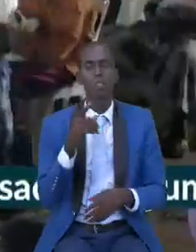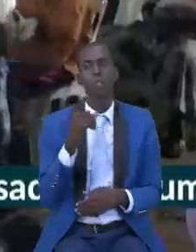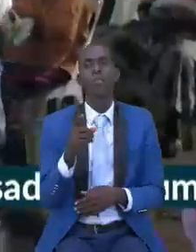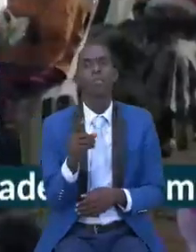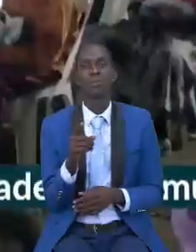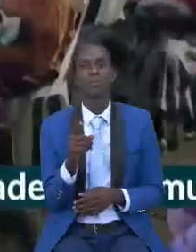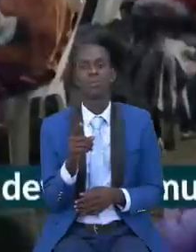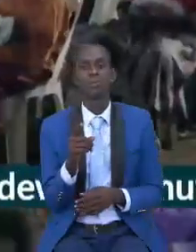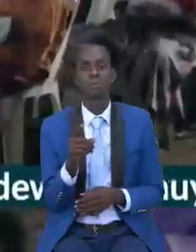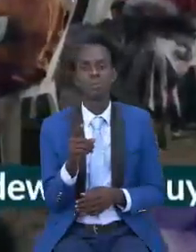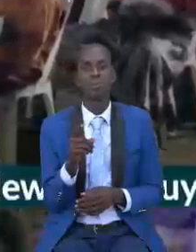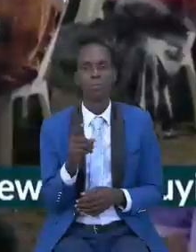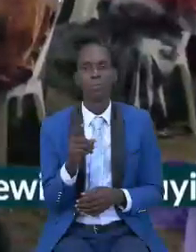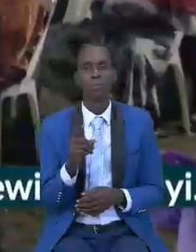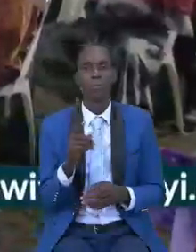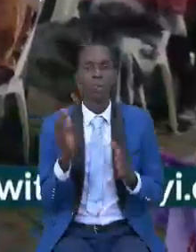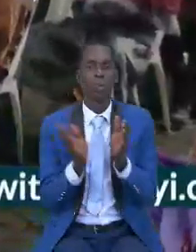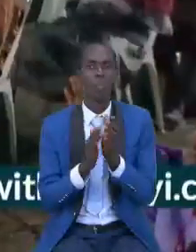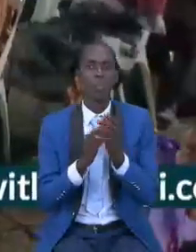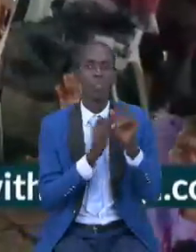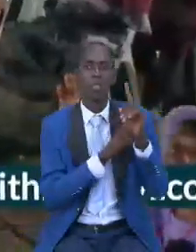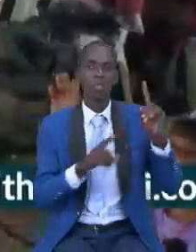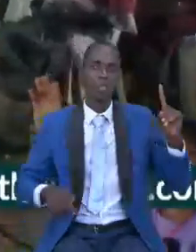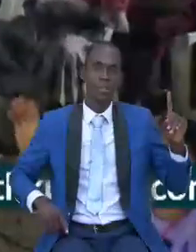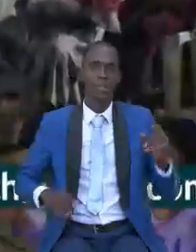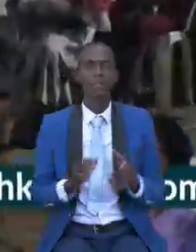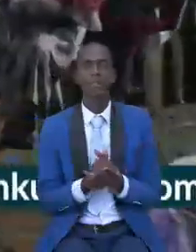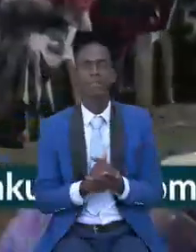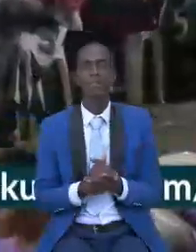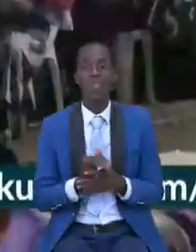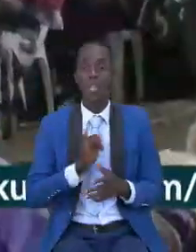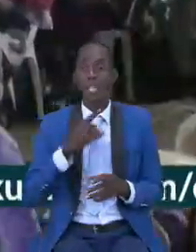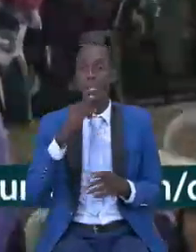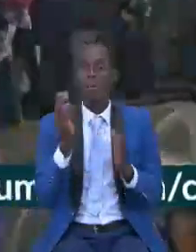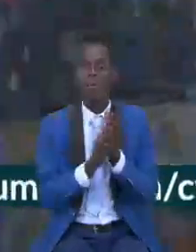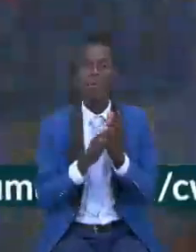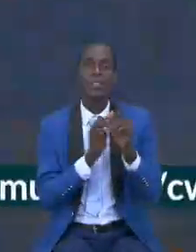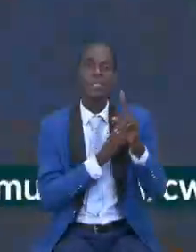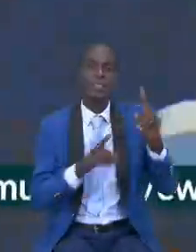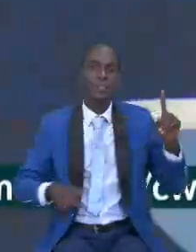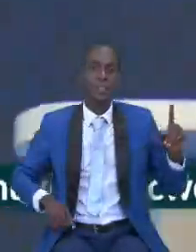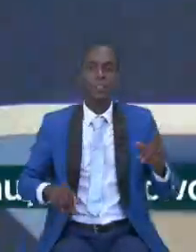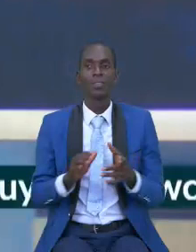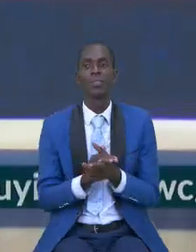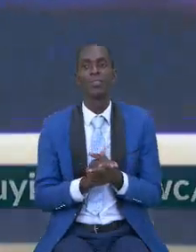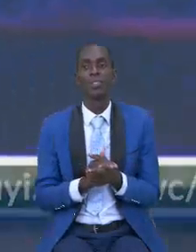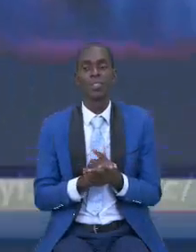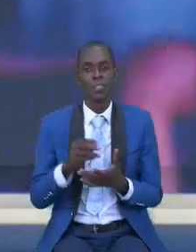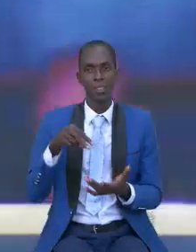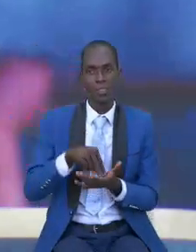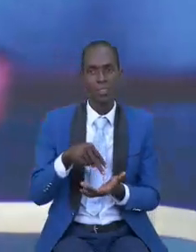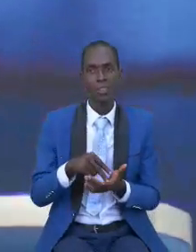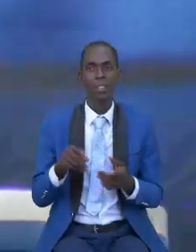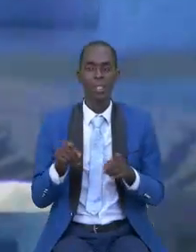Okay, thank you very much. Praise the Lord. I say praise the Lord. Stand up as